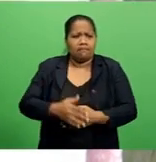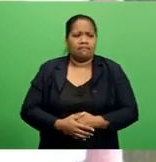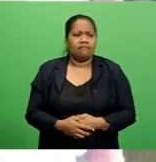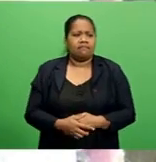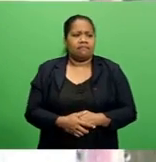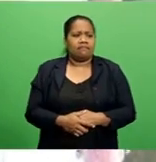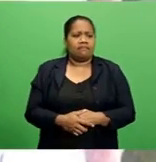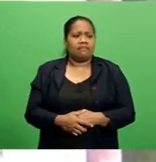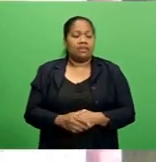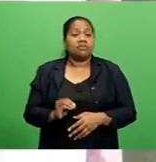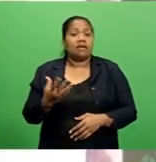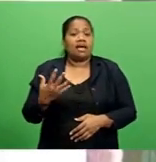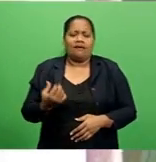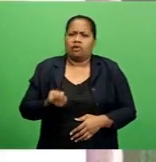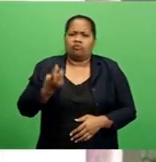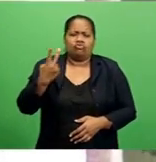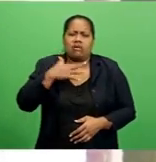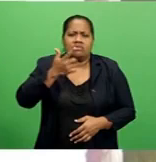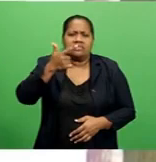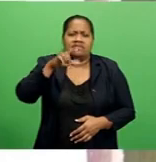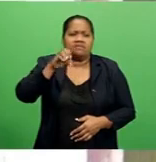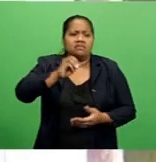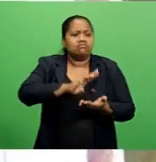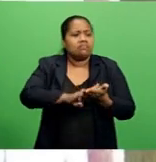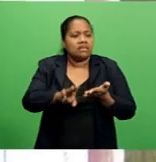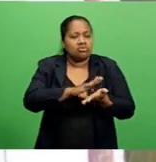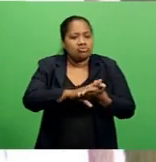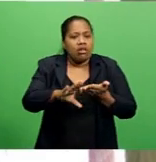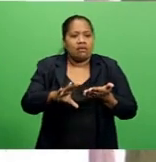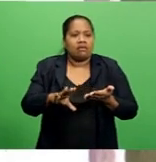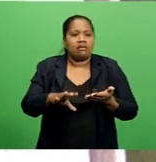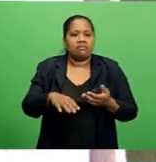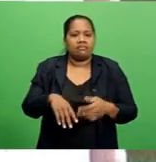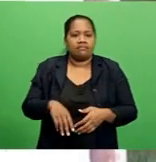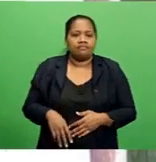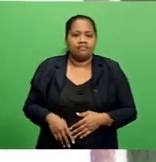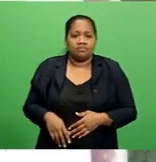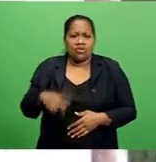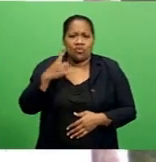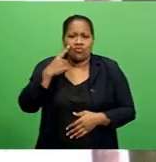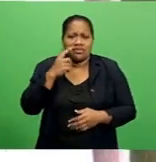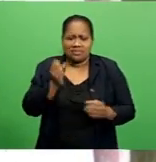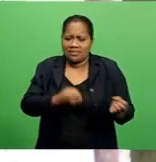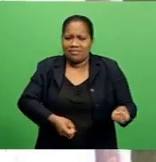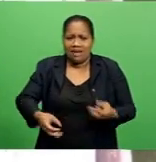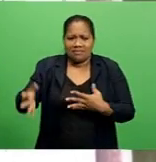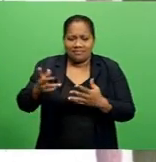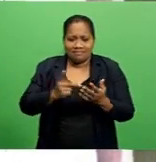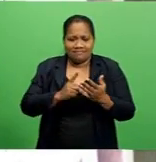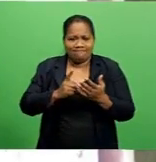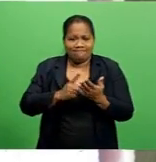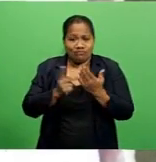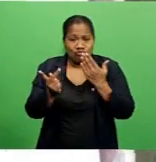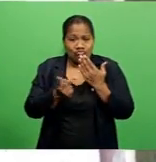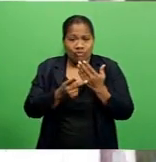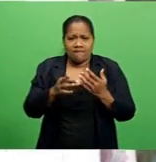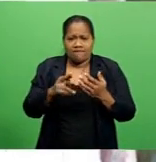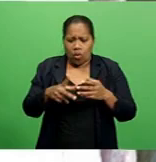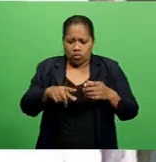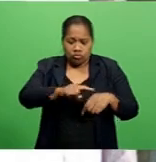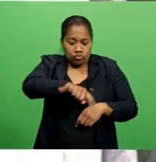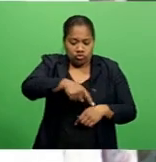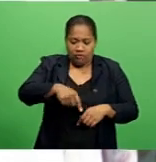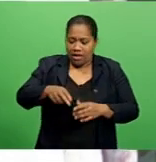There is a $270 million rail water supply project in the pipeline for the Suva-Nosori